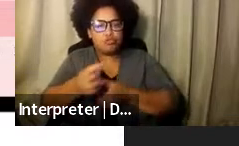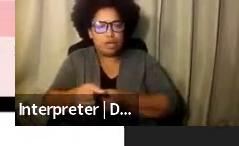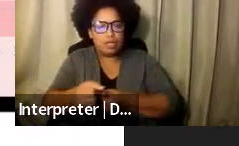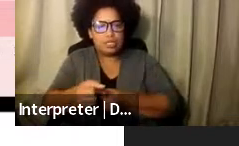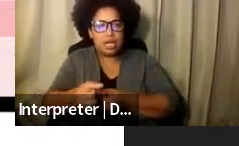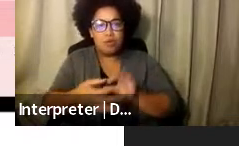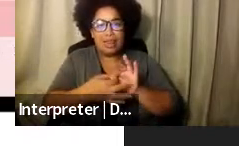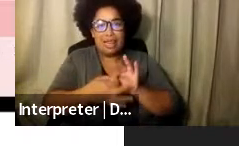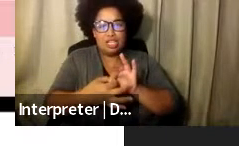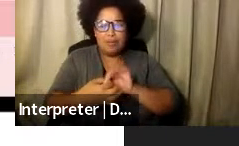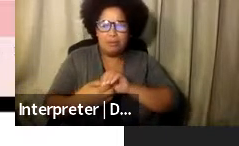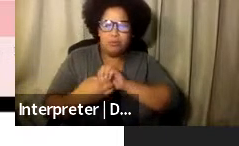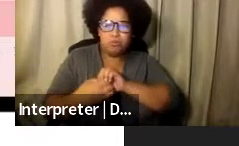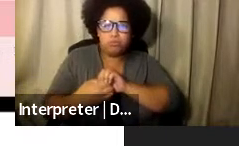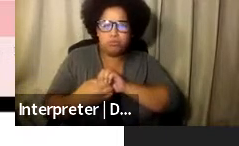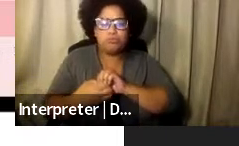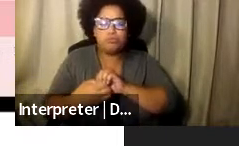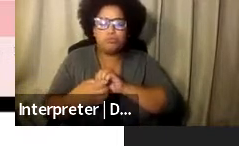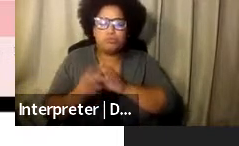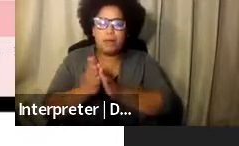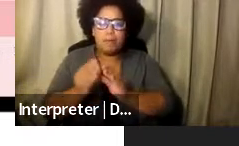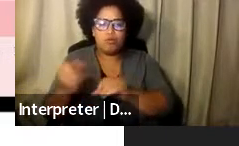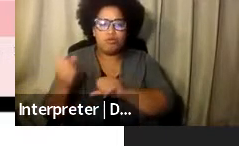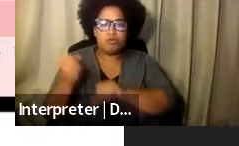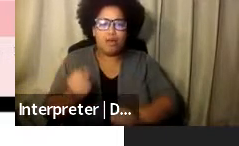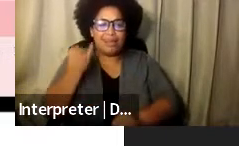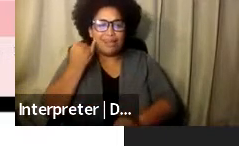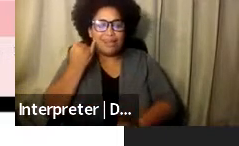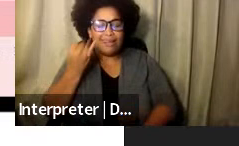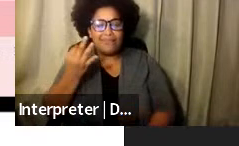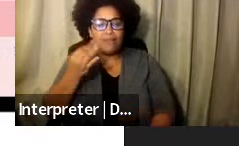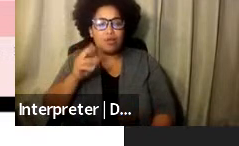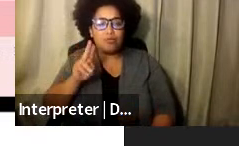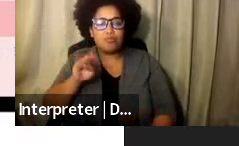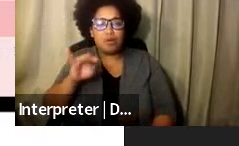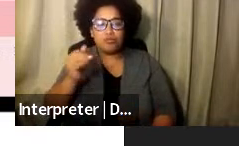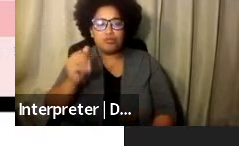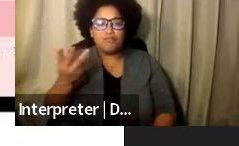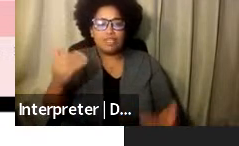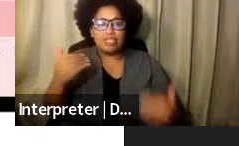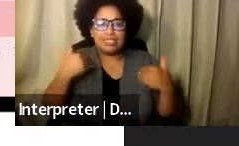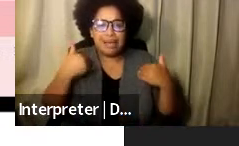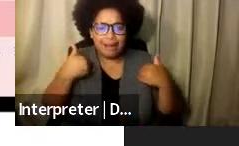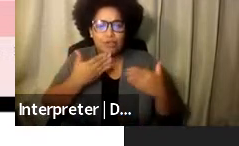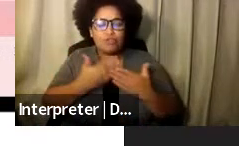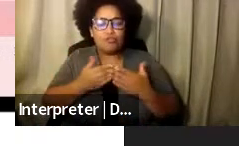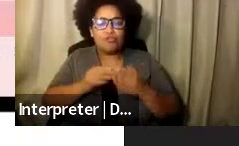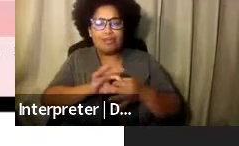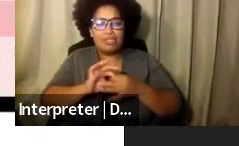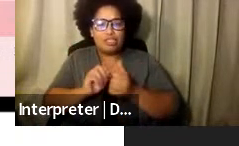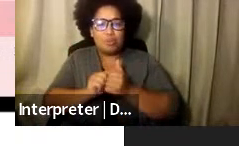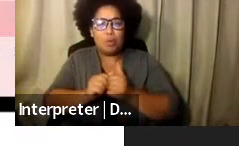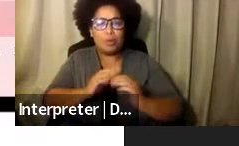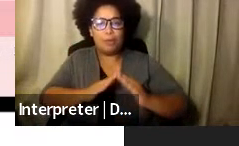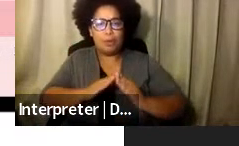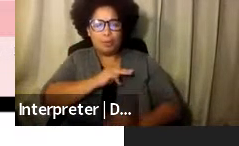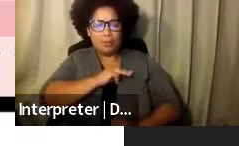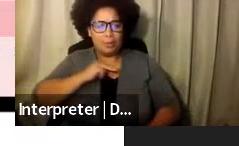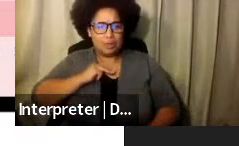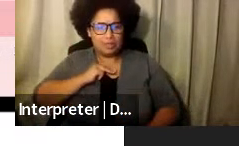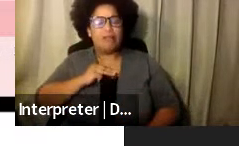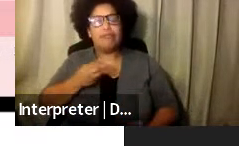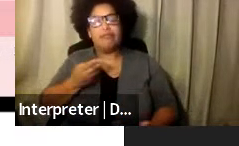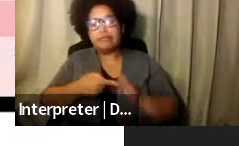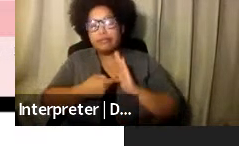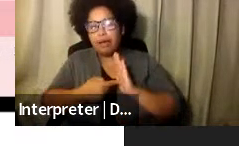strengthen relationships within the community. If Umoja has a good relationship with community members, such that they